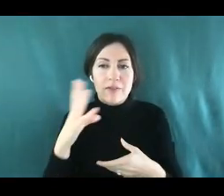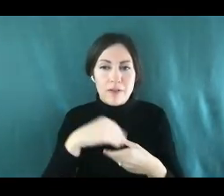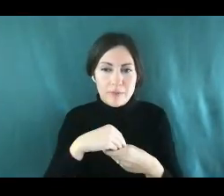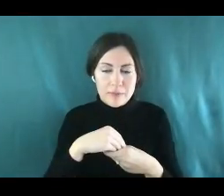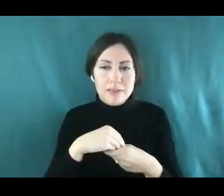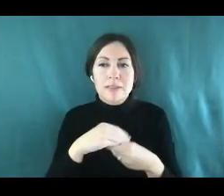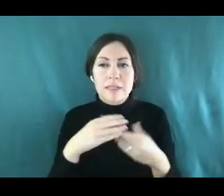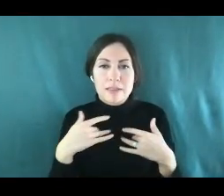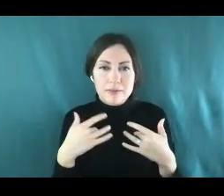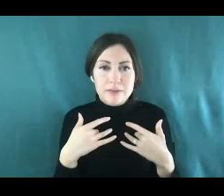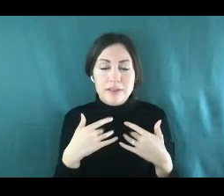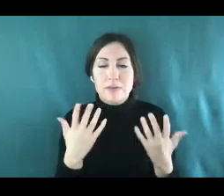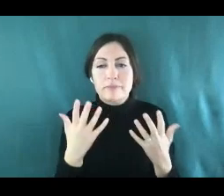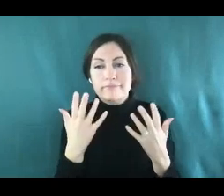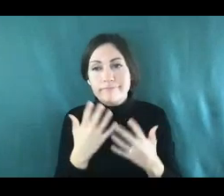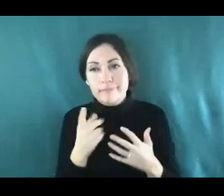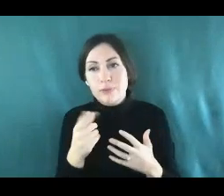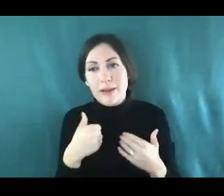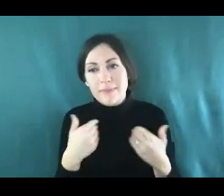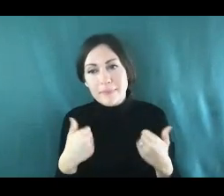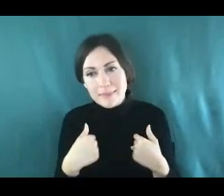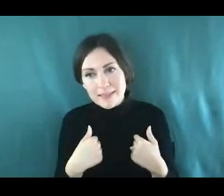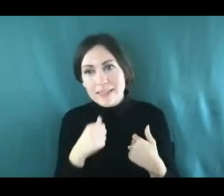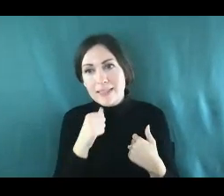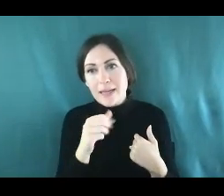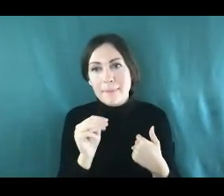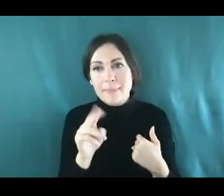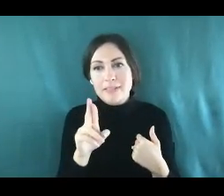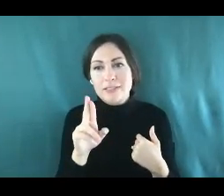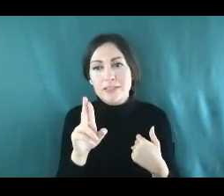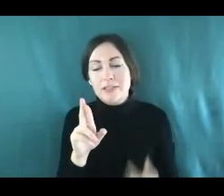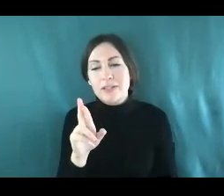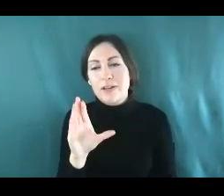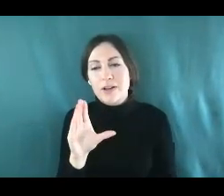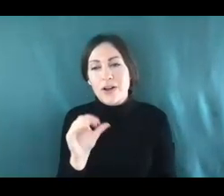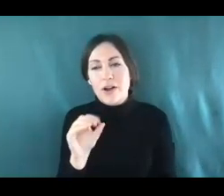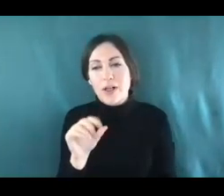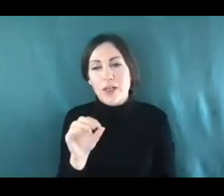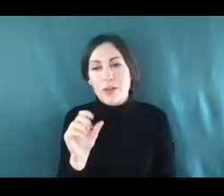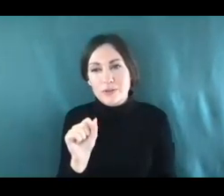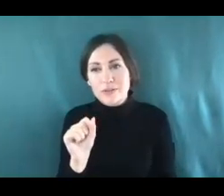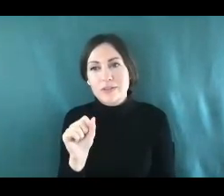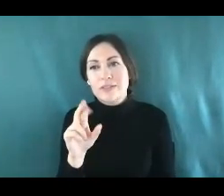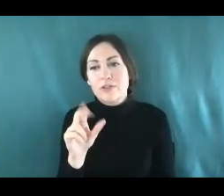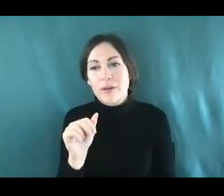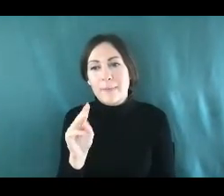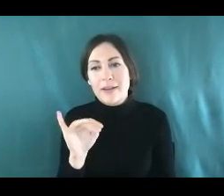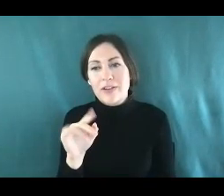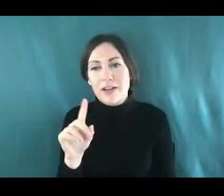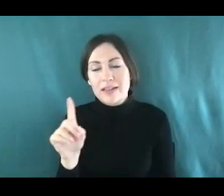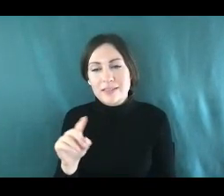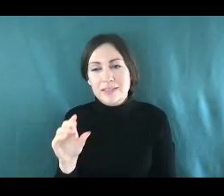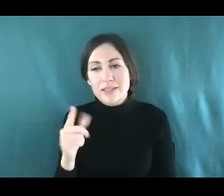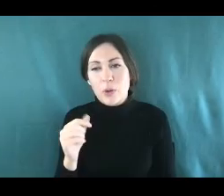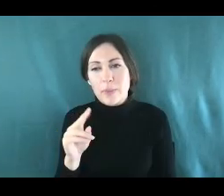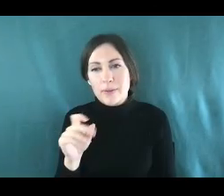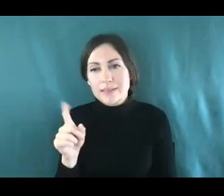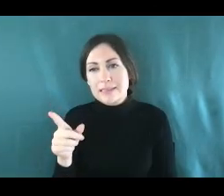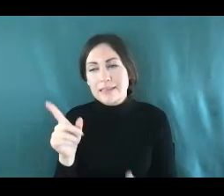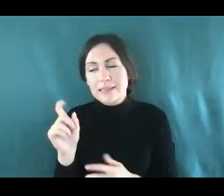And unfortunately, you have me, not Mr. Carlos Ramirez Gomez. He's on a much deserved vacation. I'm going to do my due diligence